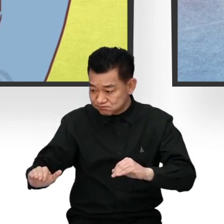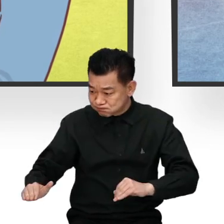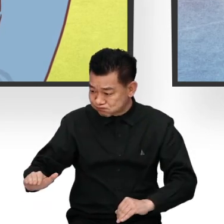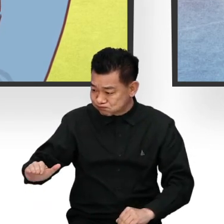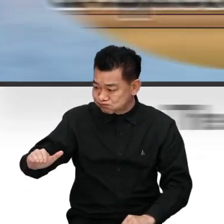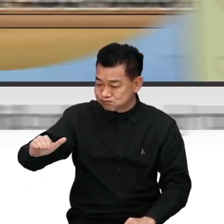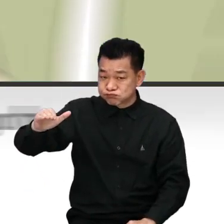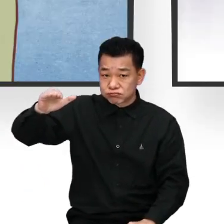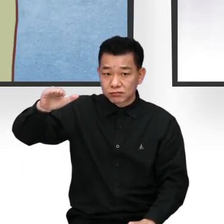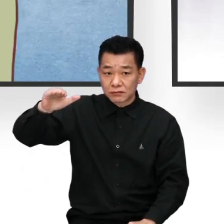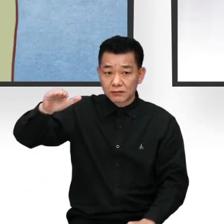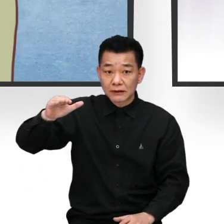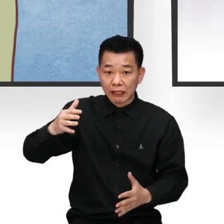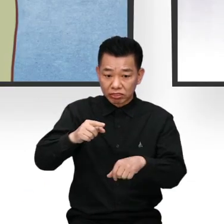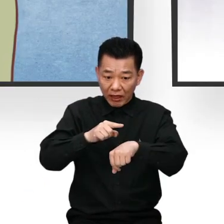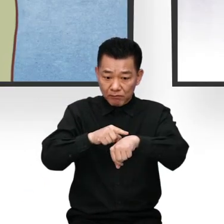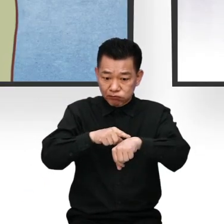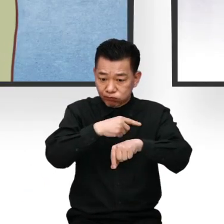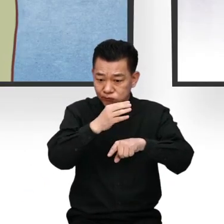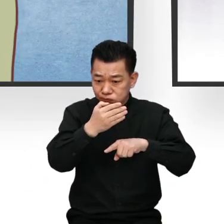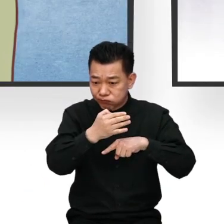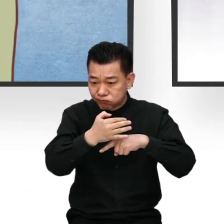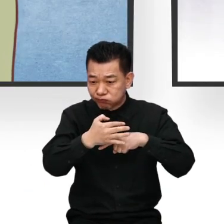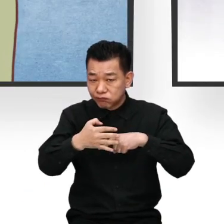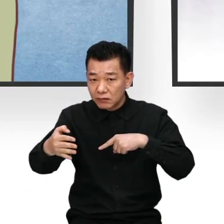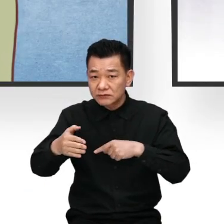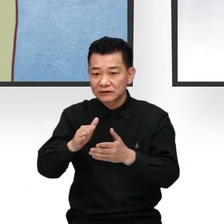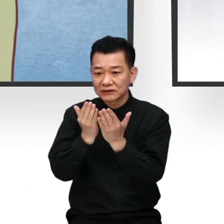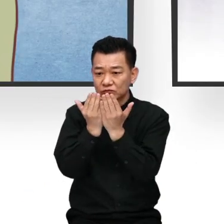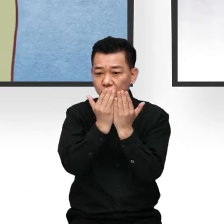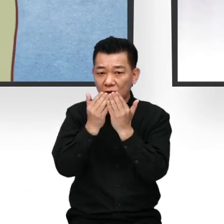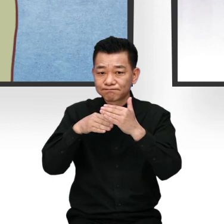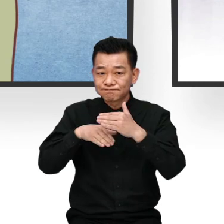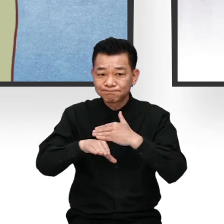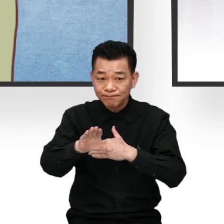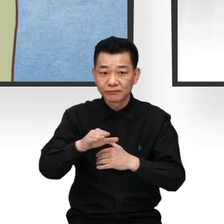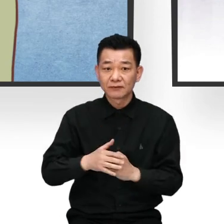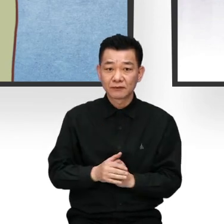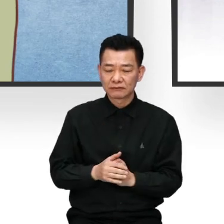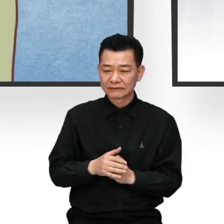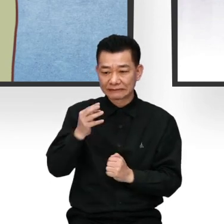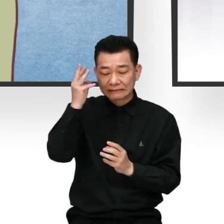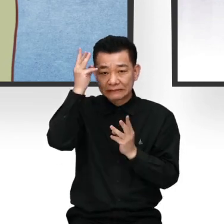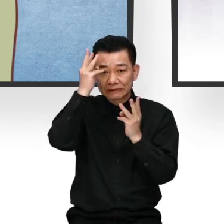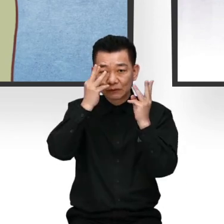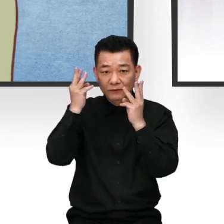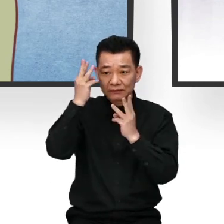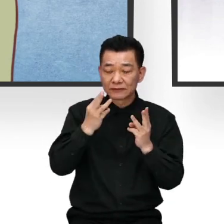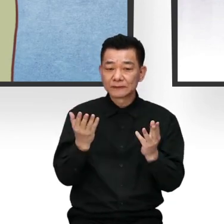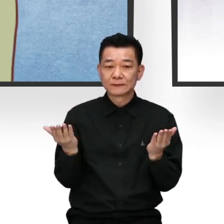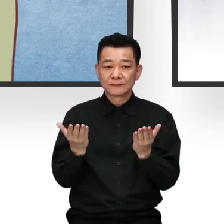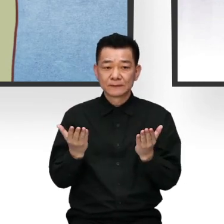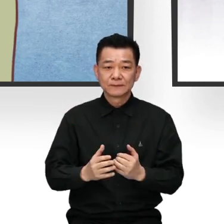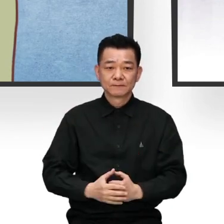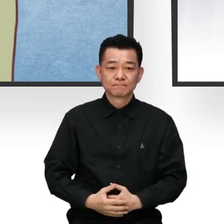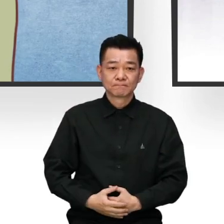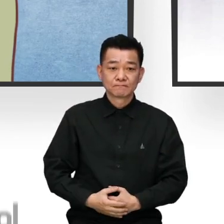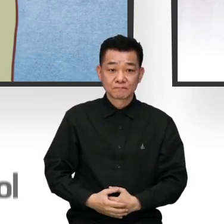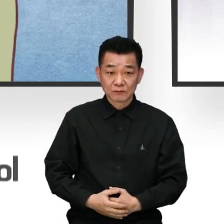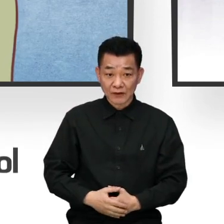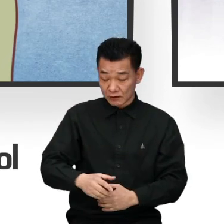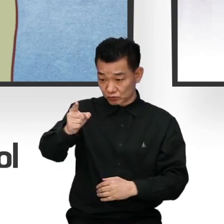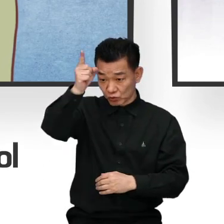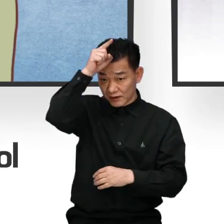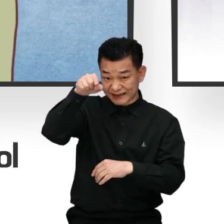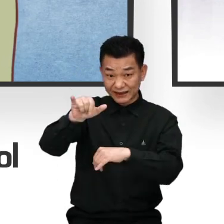kids. The child was soon old enough to go to school, but there was one thing her parents were worried about.